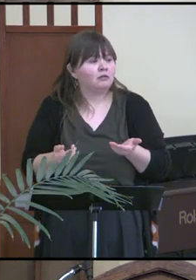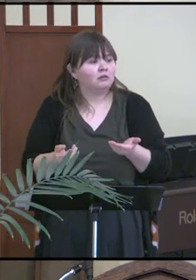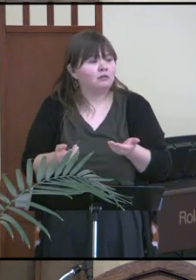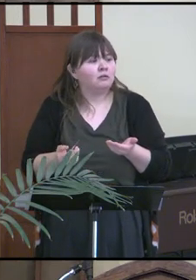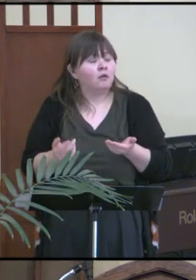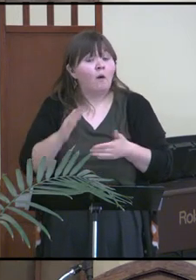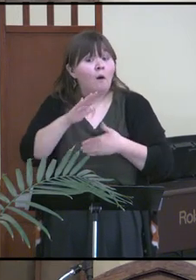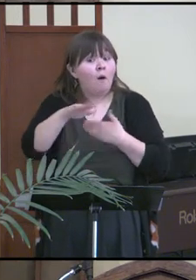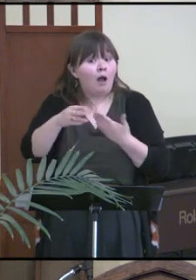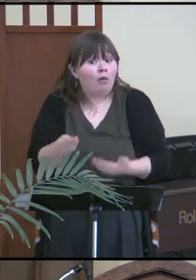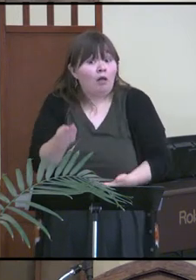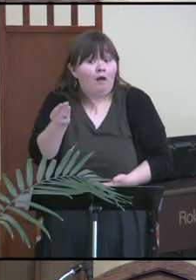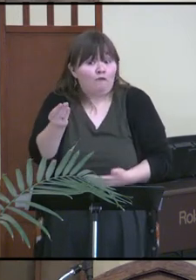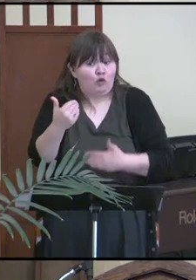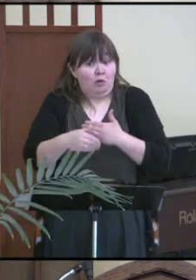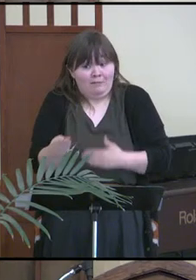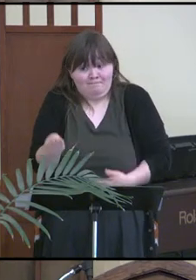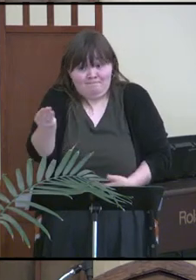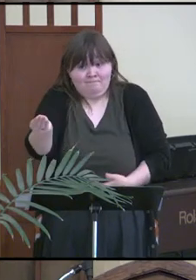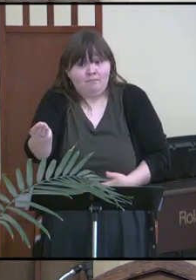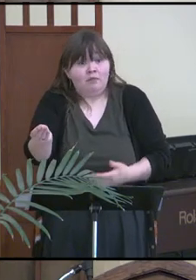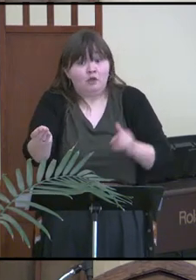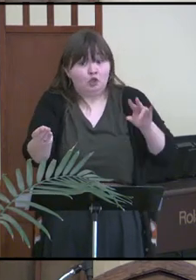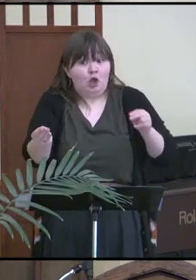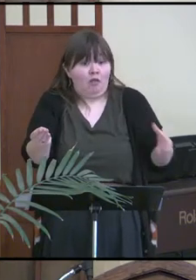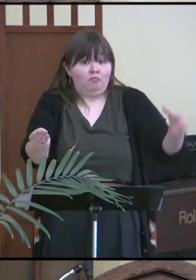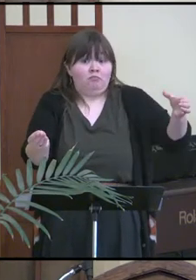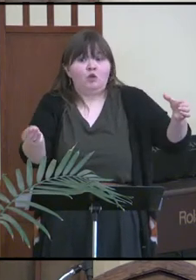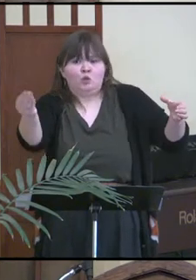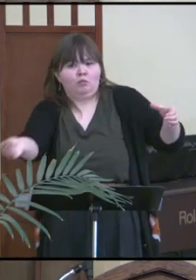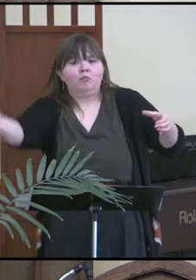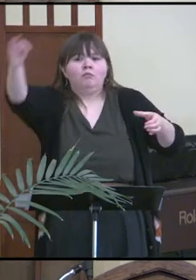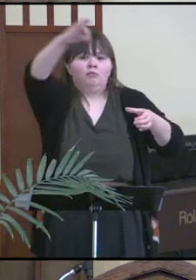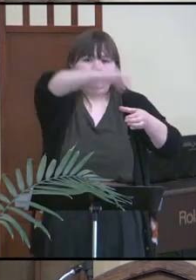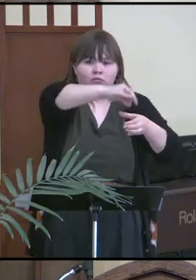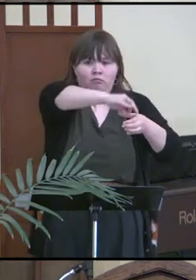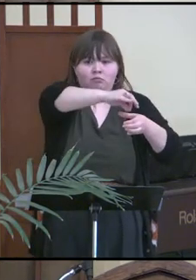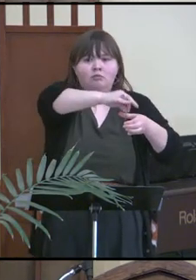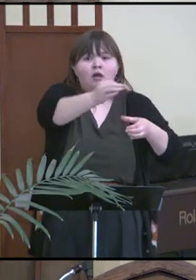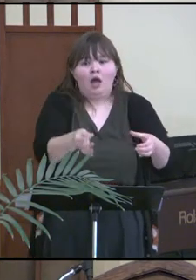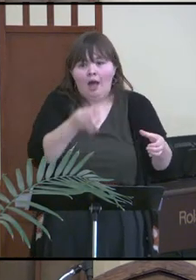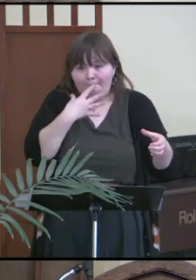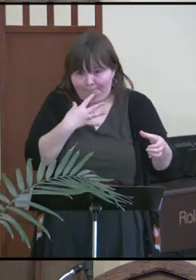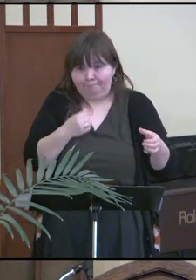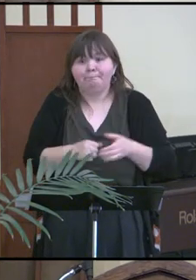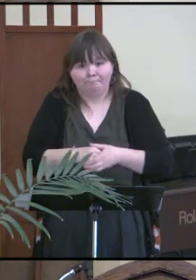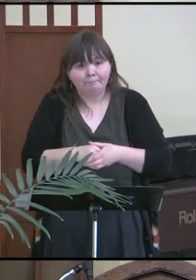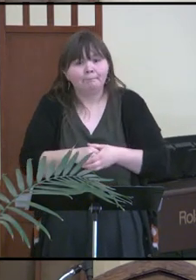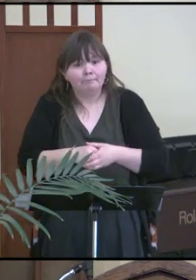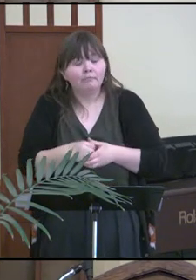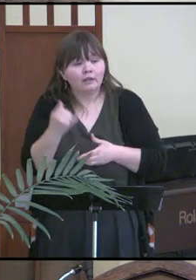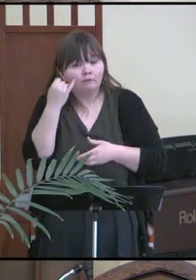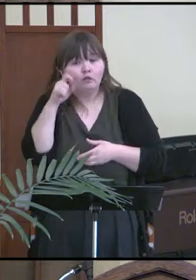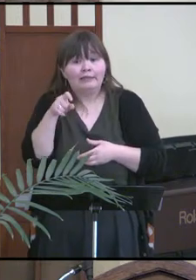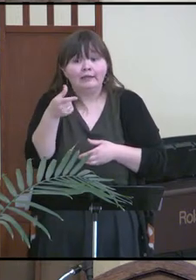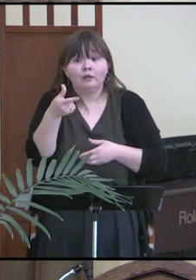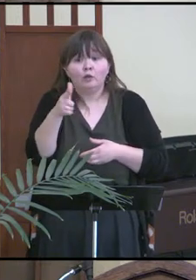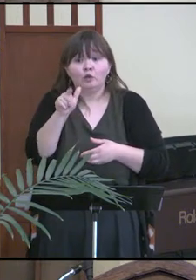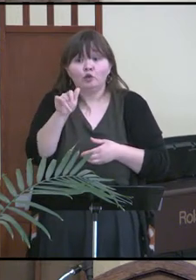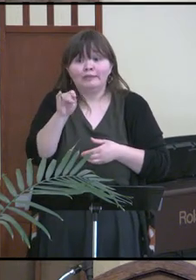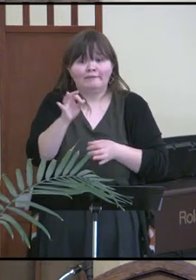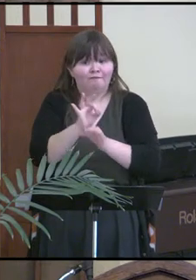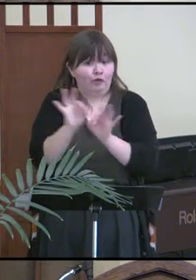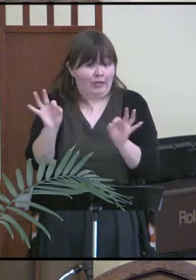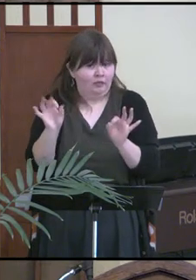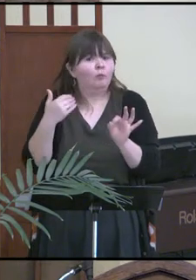I will offer you a piece of bread. John will hold the cup and you can dip your bread into the cup. If you need a gluten-free option, we also